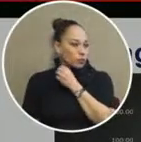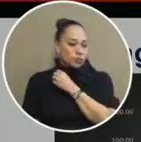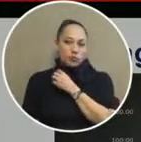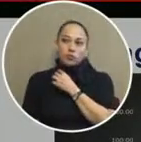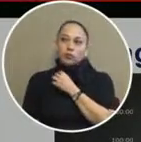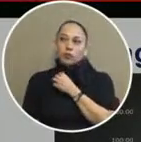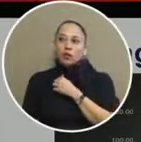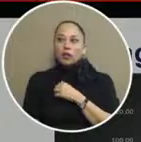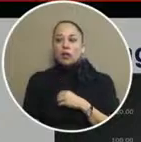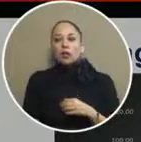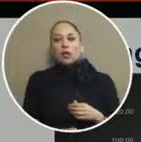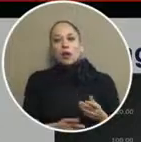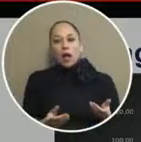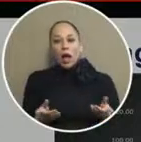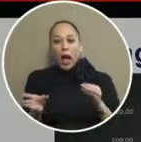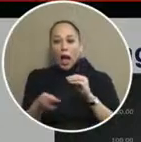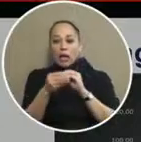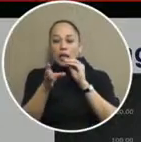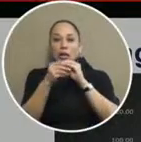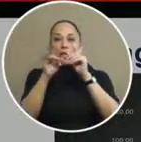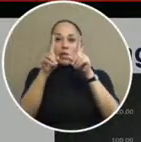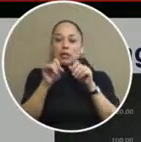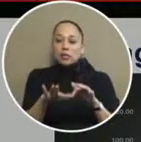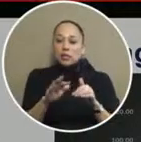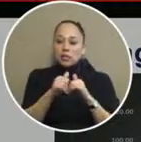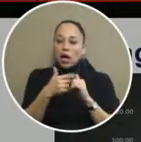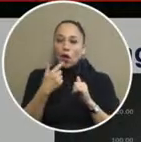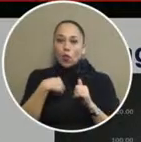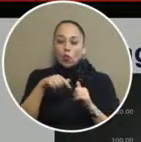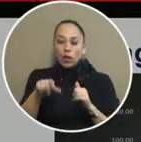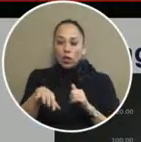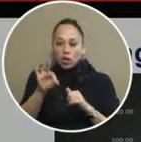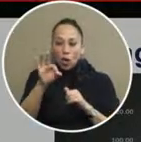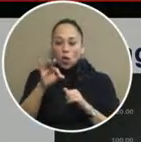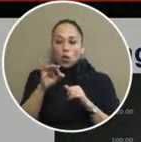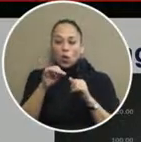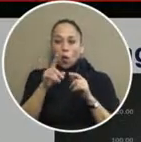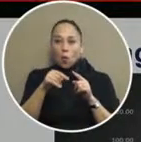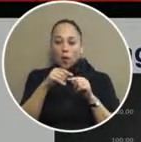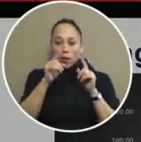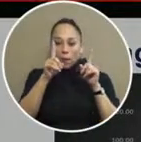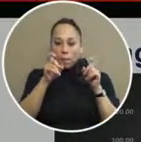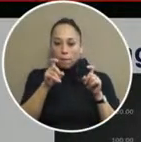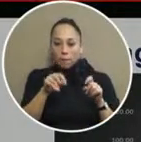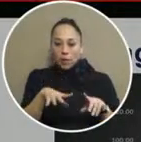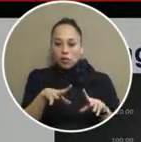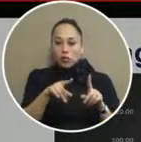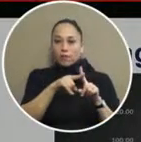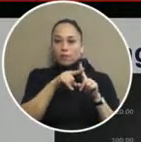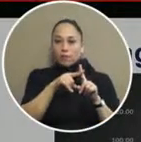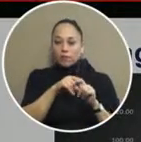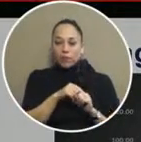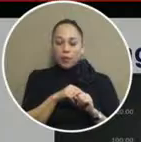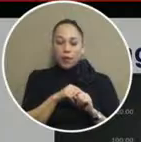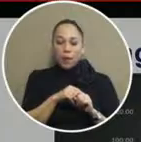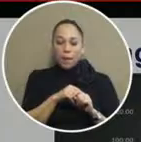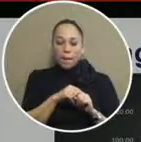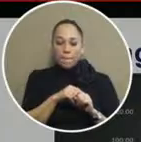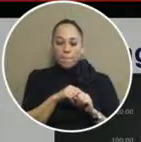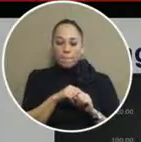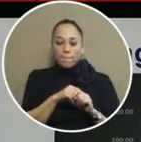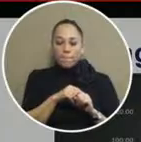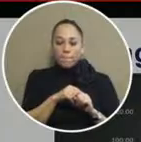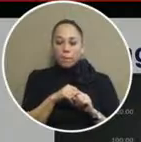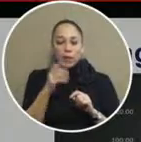By standardizing the testing and how we're finding the positives in the testing that we've been doing, we can see